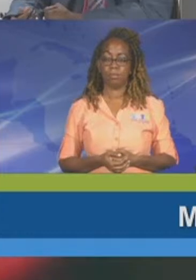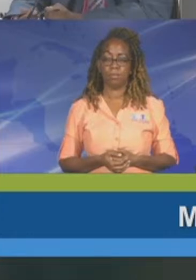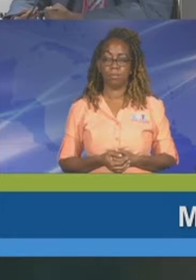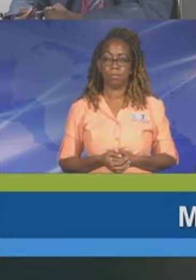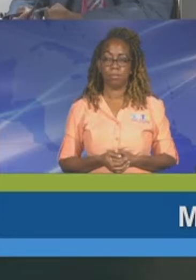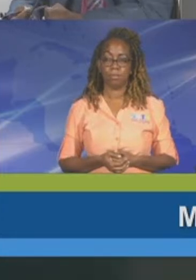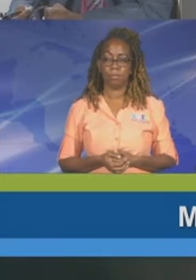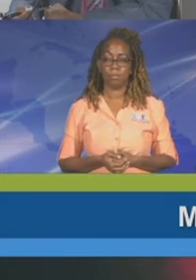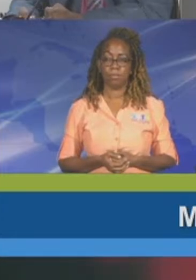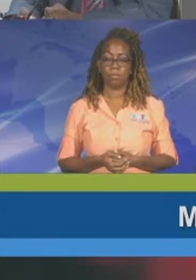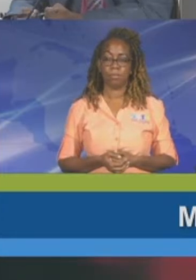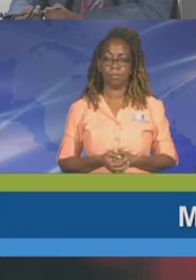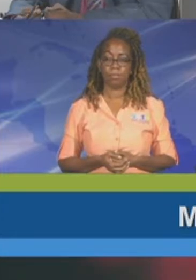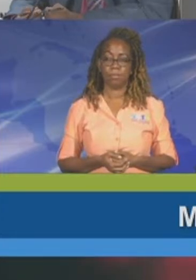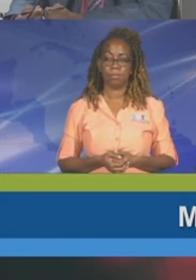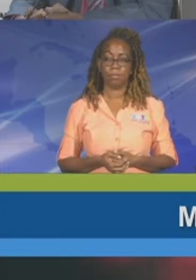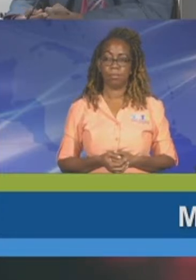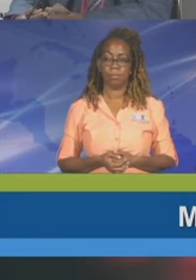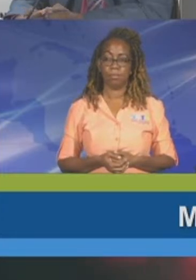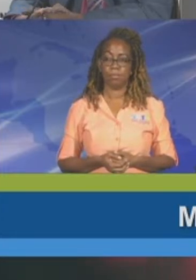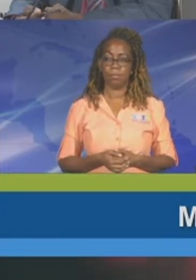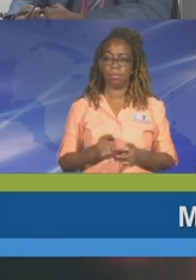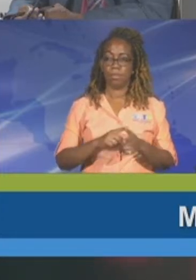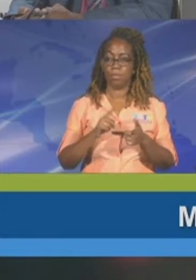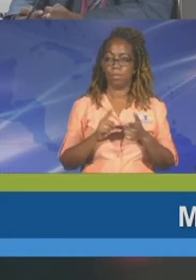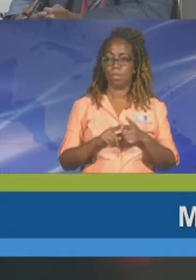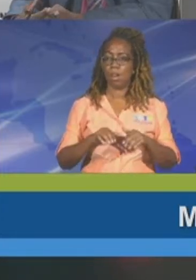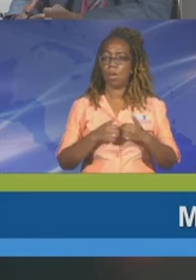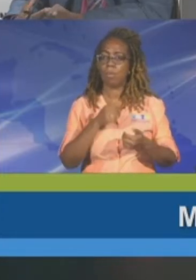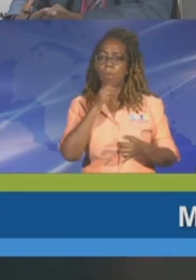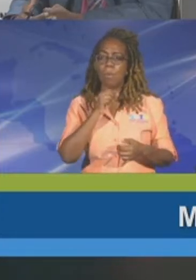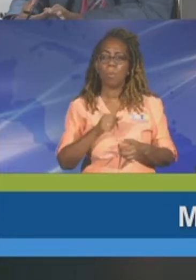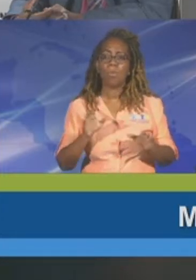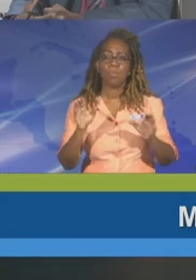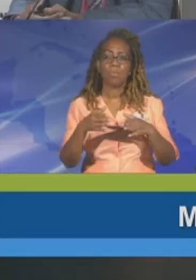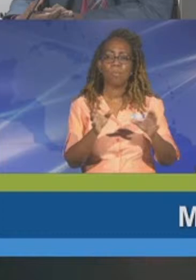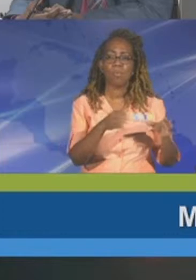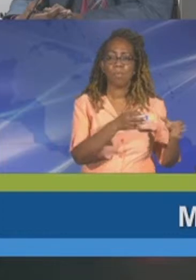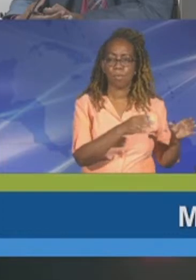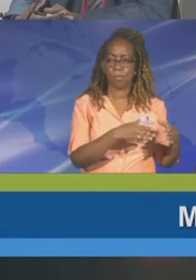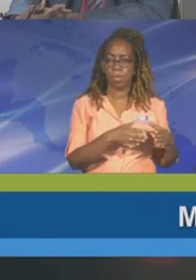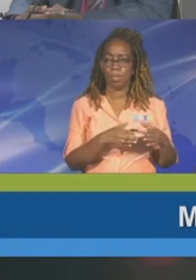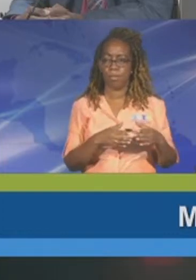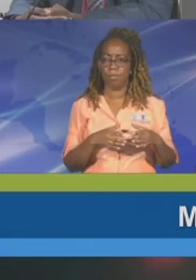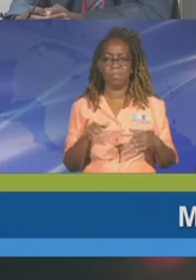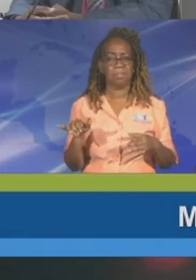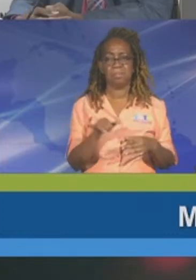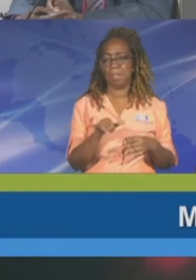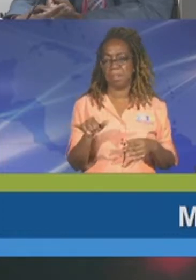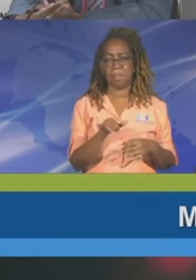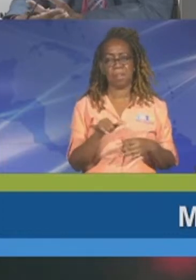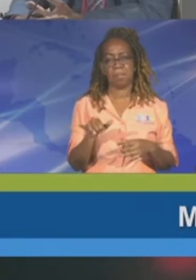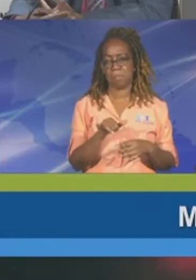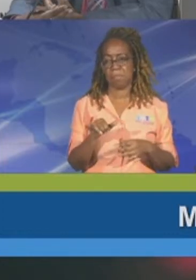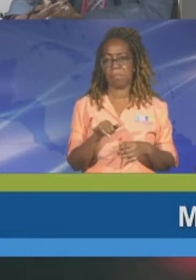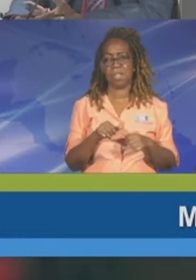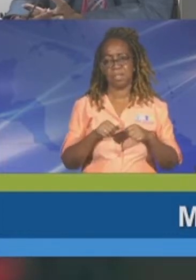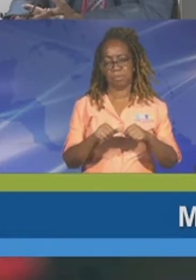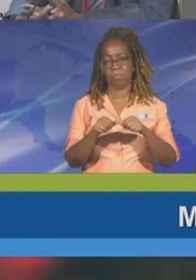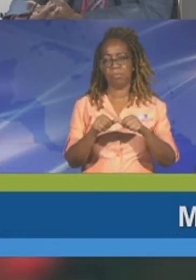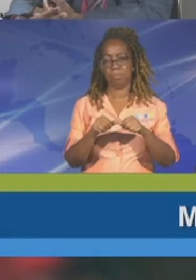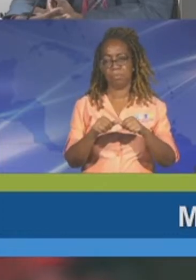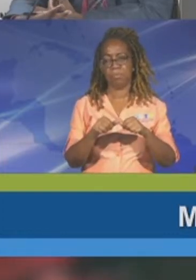number of cases by both gender and age group. And we see that that has maintained basically the same shape throughout